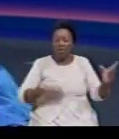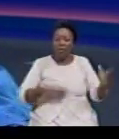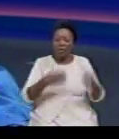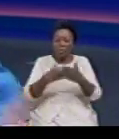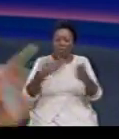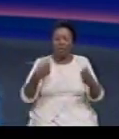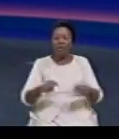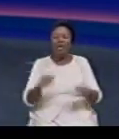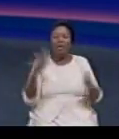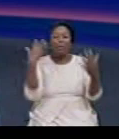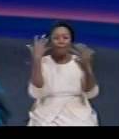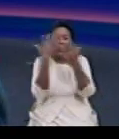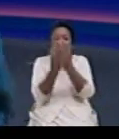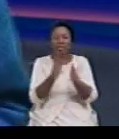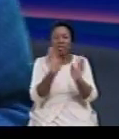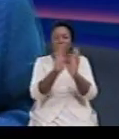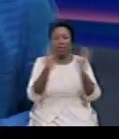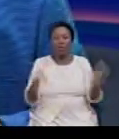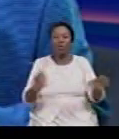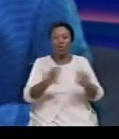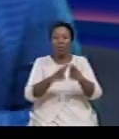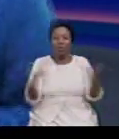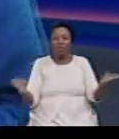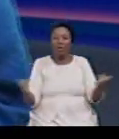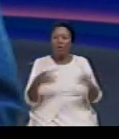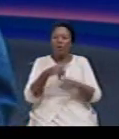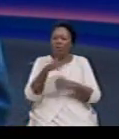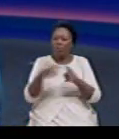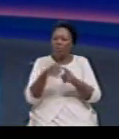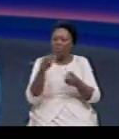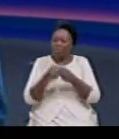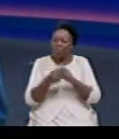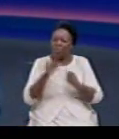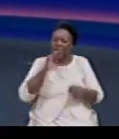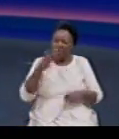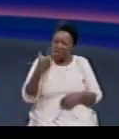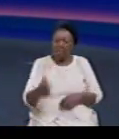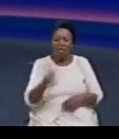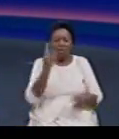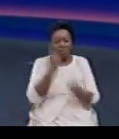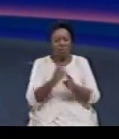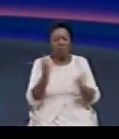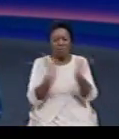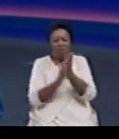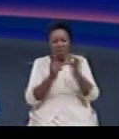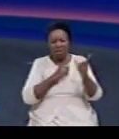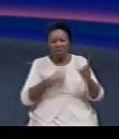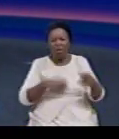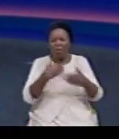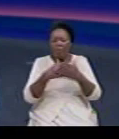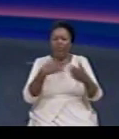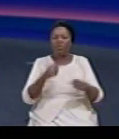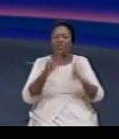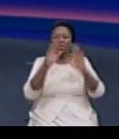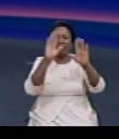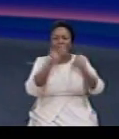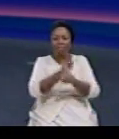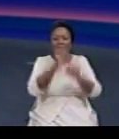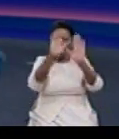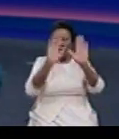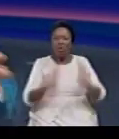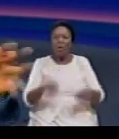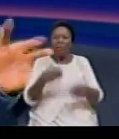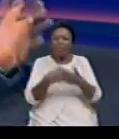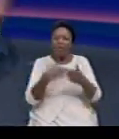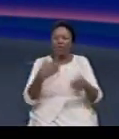prison doors opened. That's the lesson we're learning before the miracle, before the signs and the wonders, before the